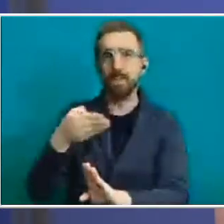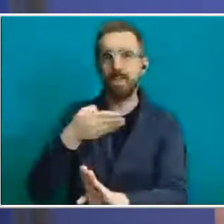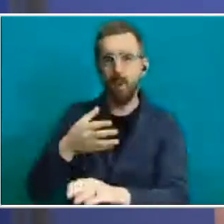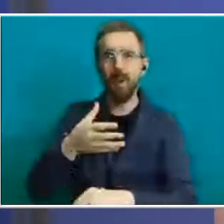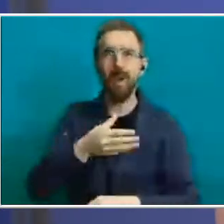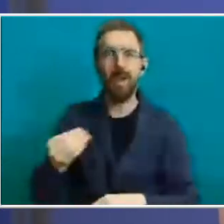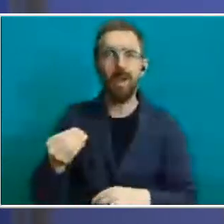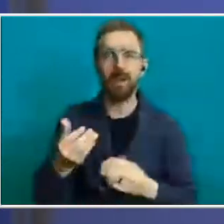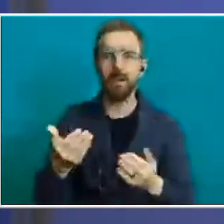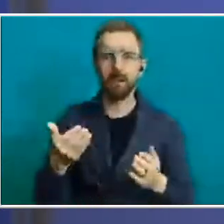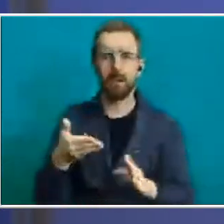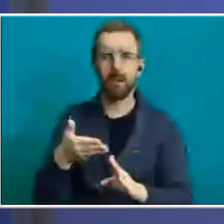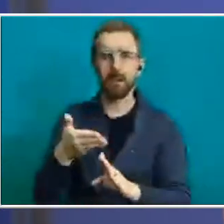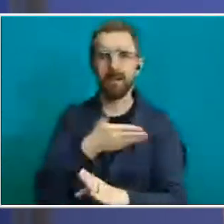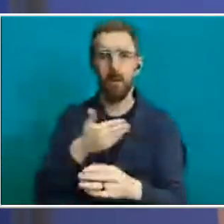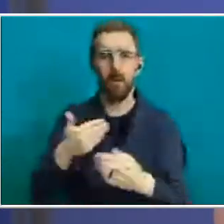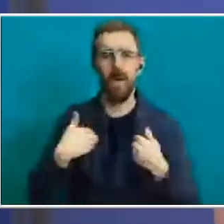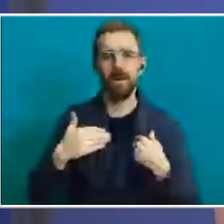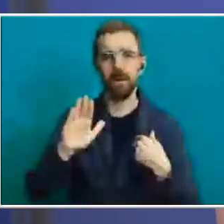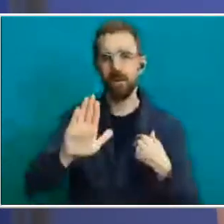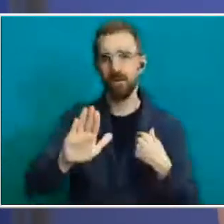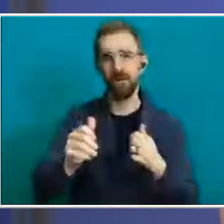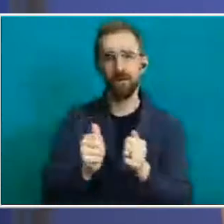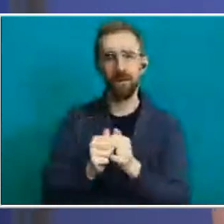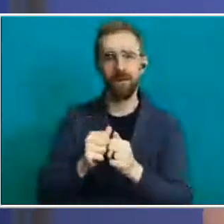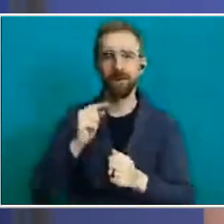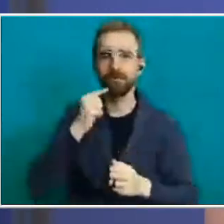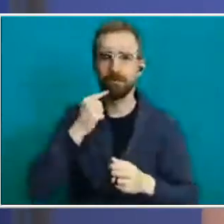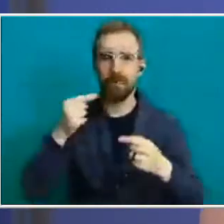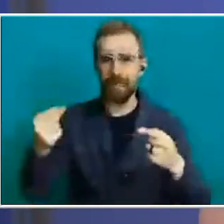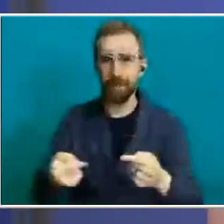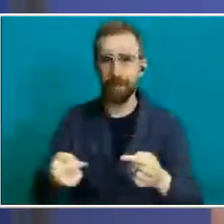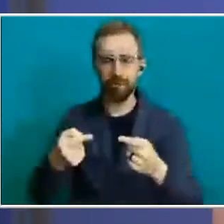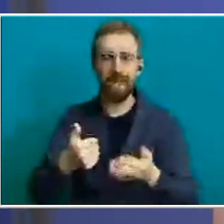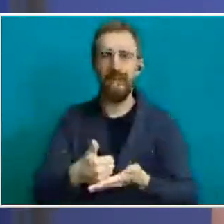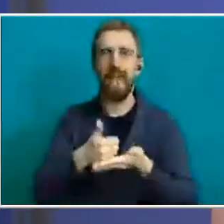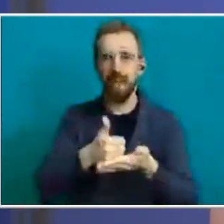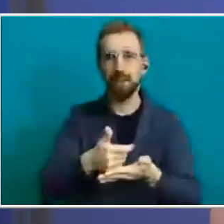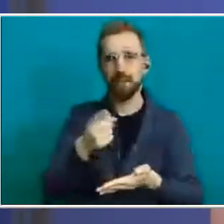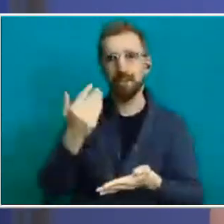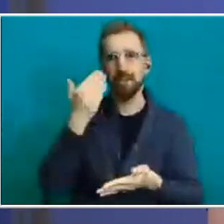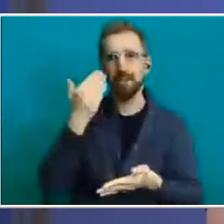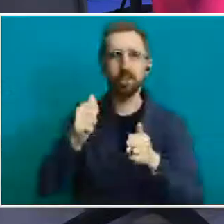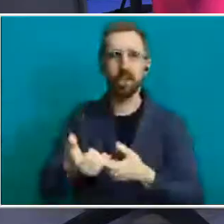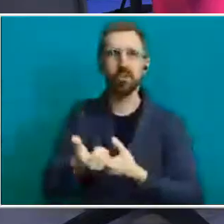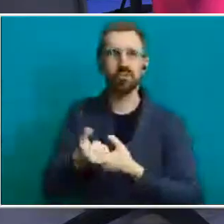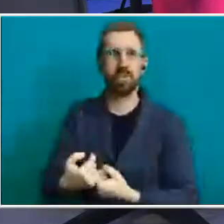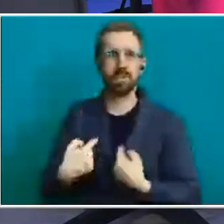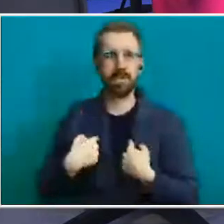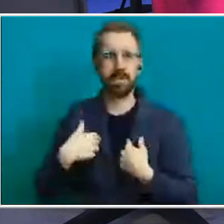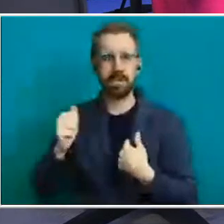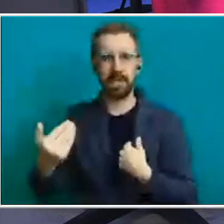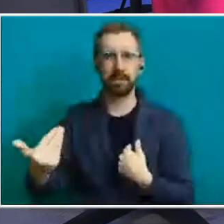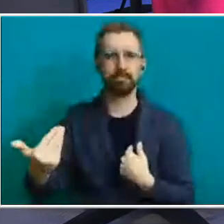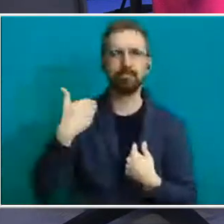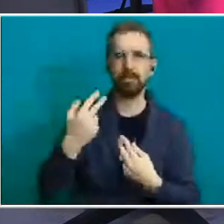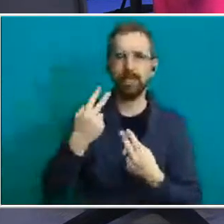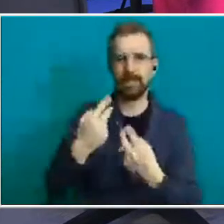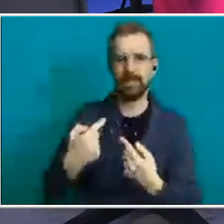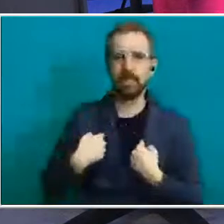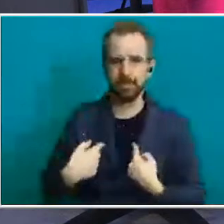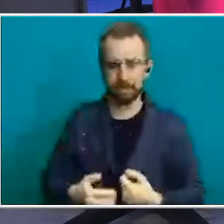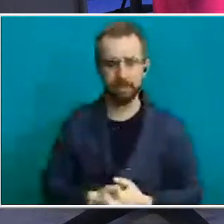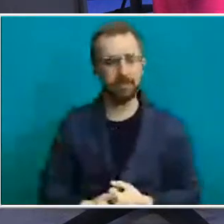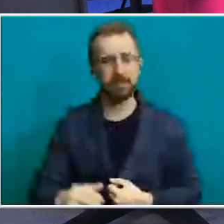before having her with the significant injury helped, because she knew she could trust me and come and see me. That's fantastic. So you